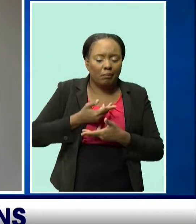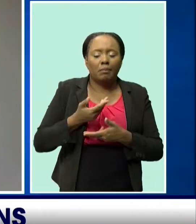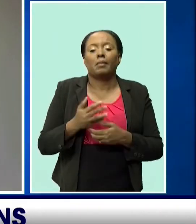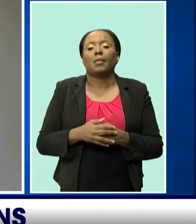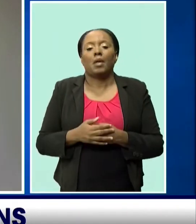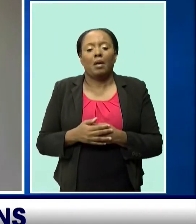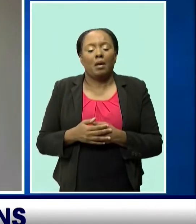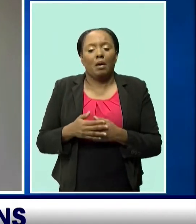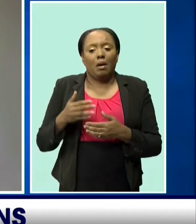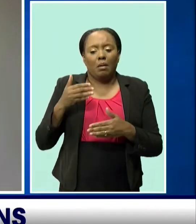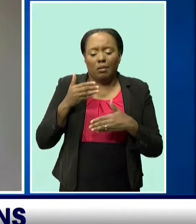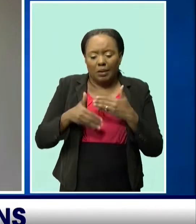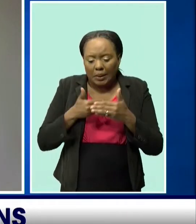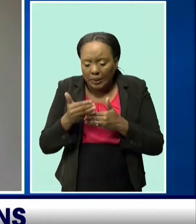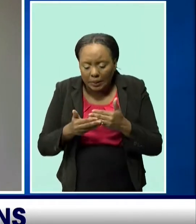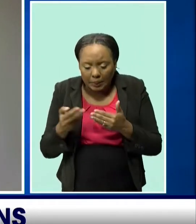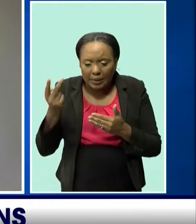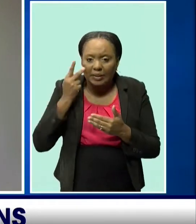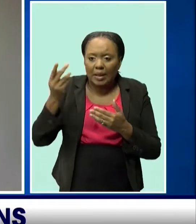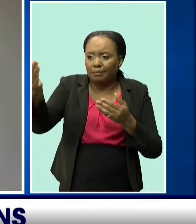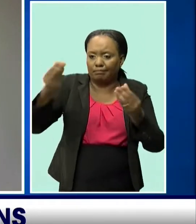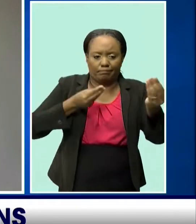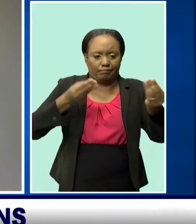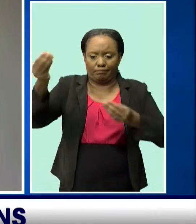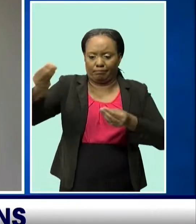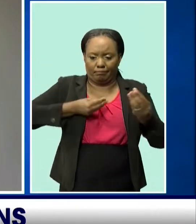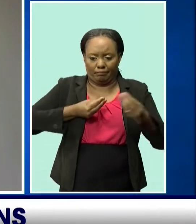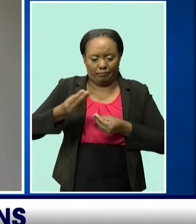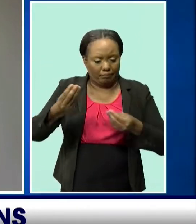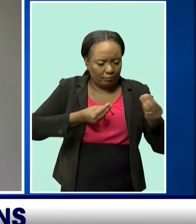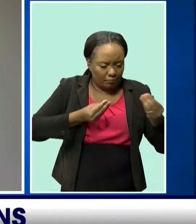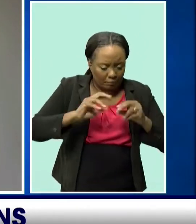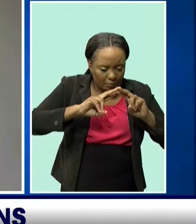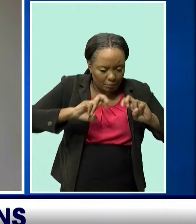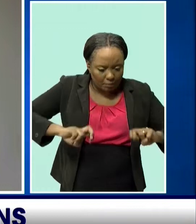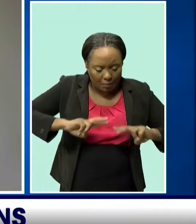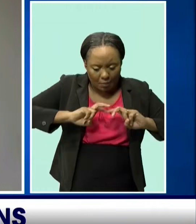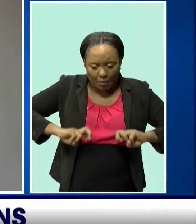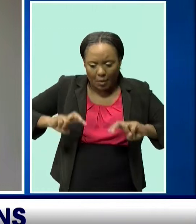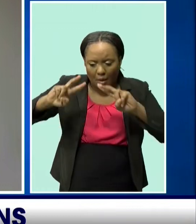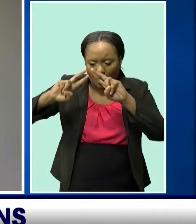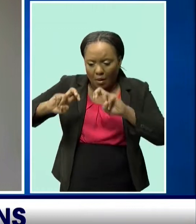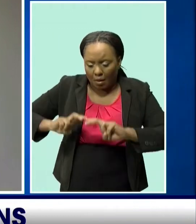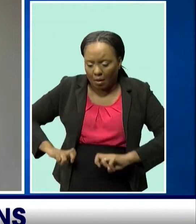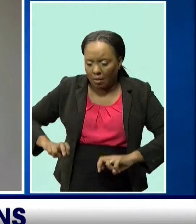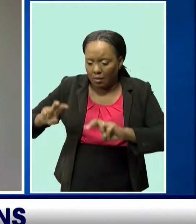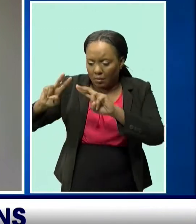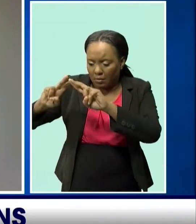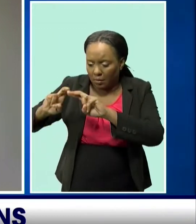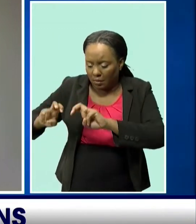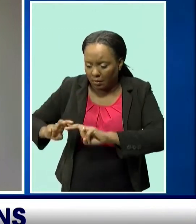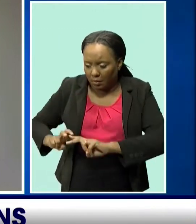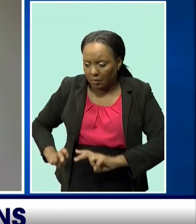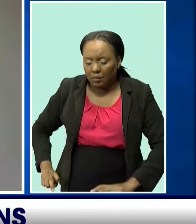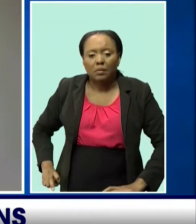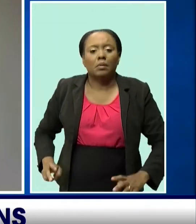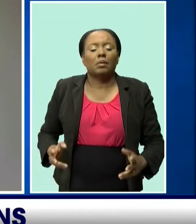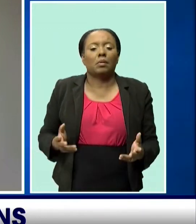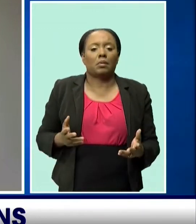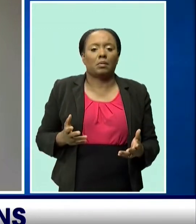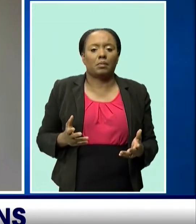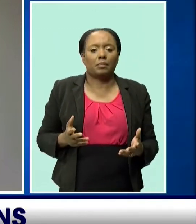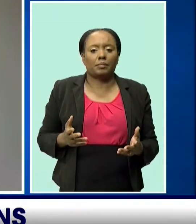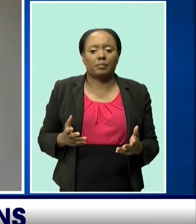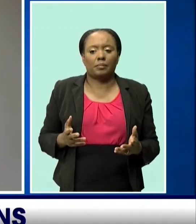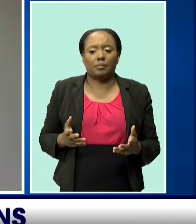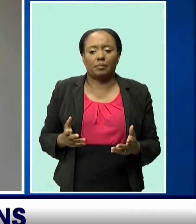process of evaluating, and then we select a successful proponent, and